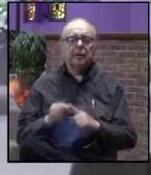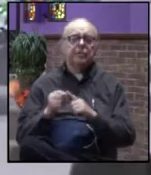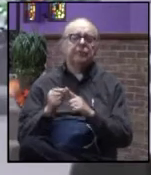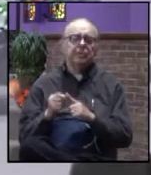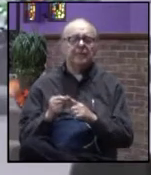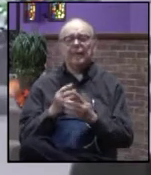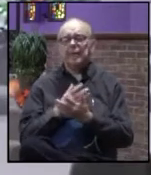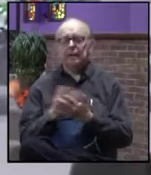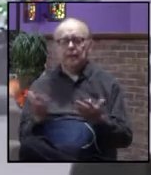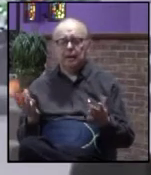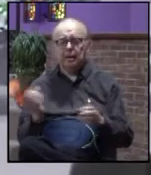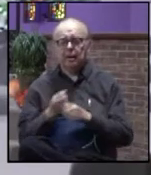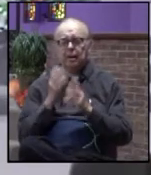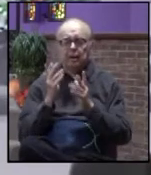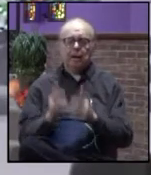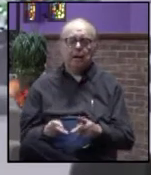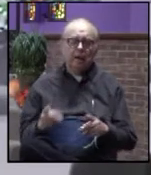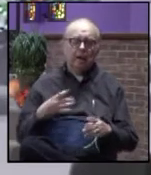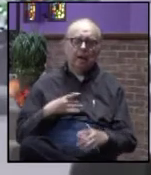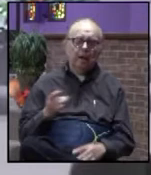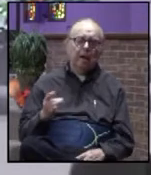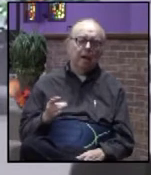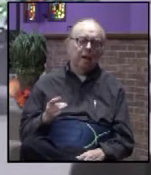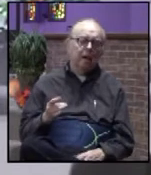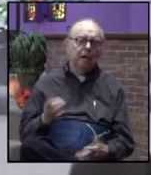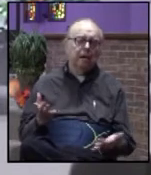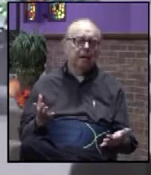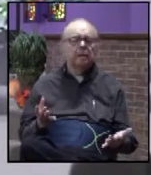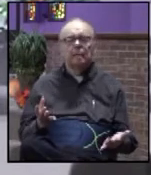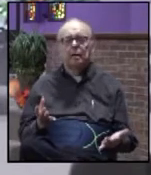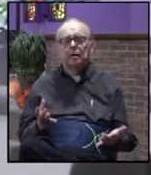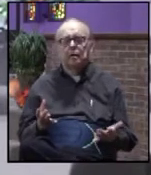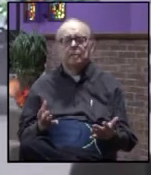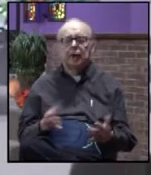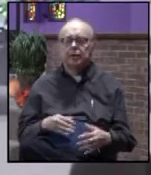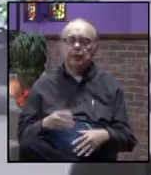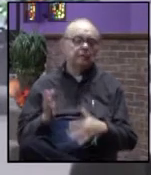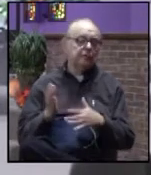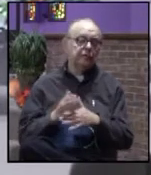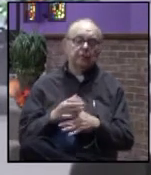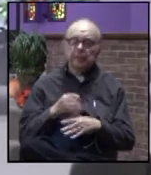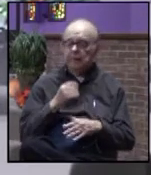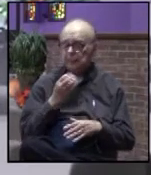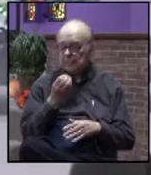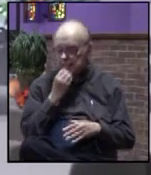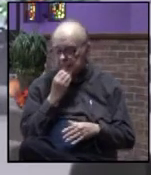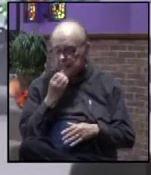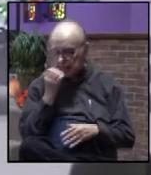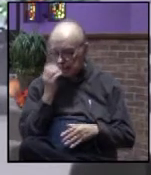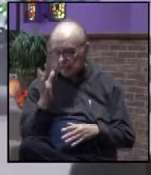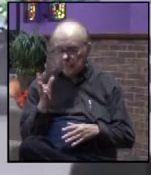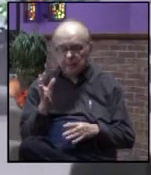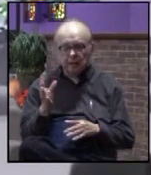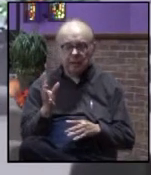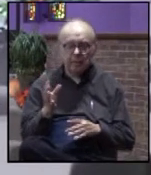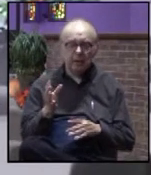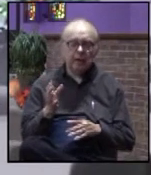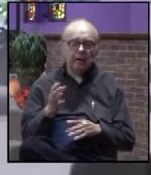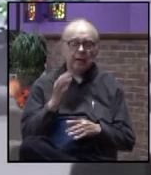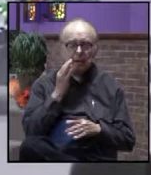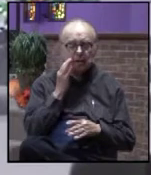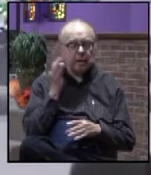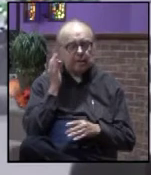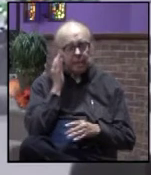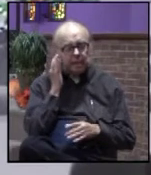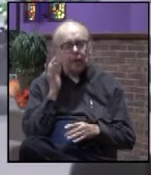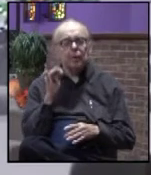you know. You get somebody that likes Hungarian food or somebody that likes German food. I don't really care for Indian food because they put too much